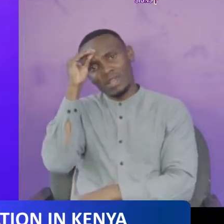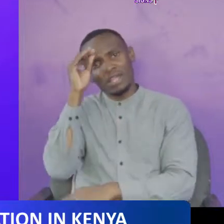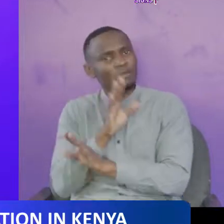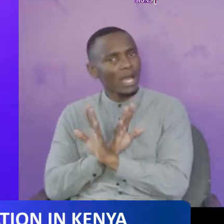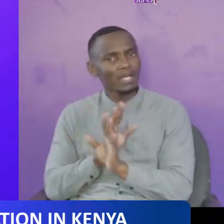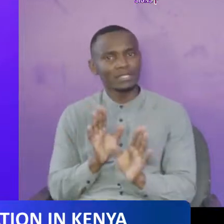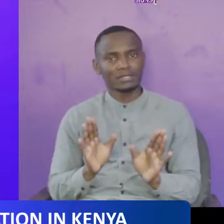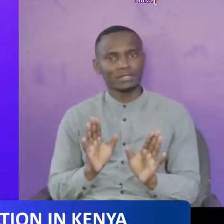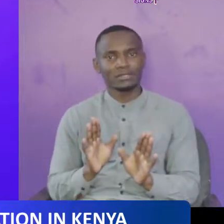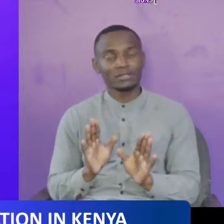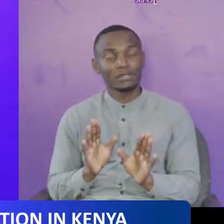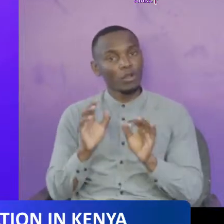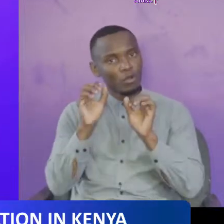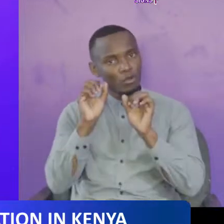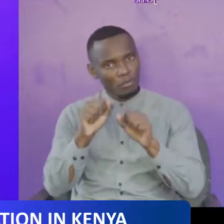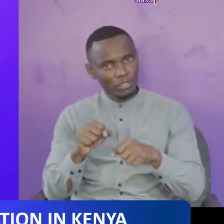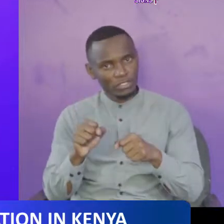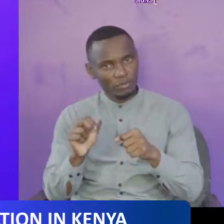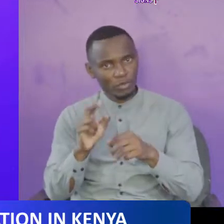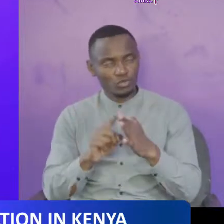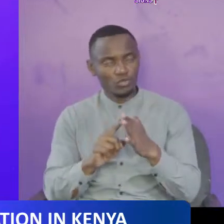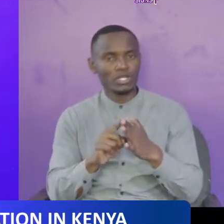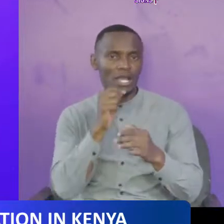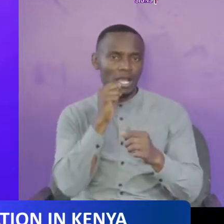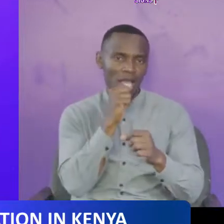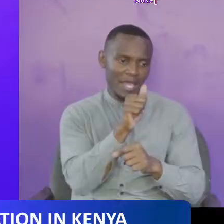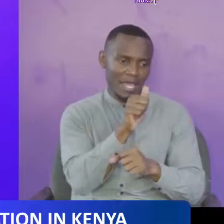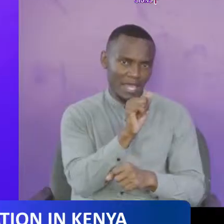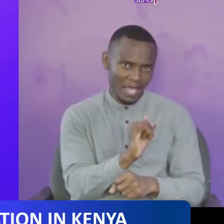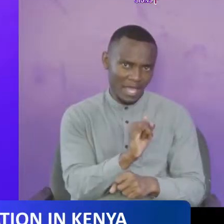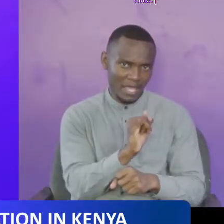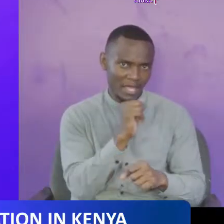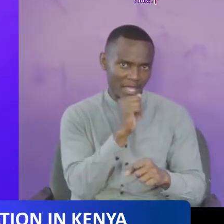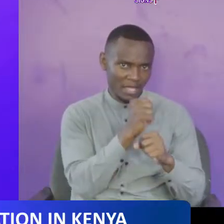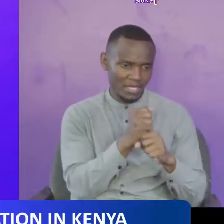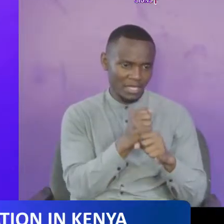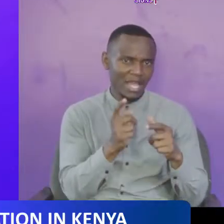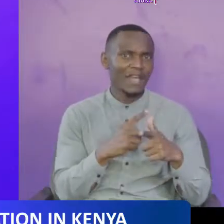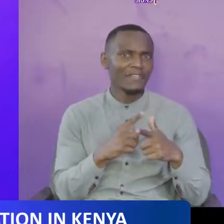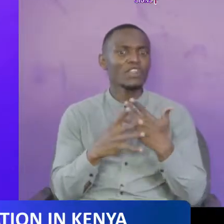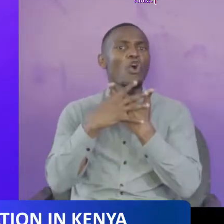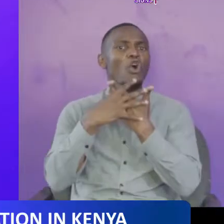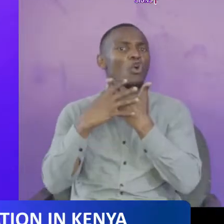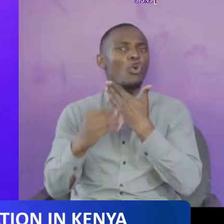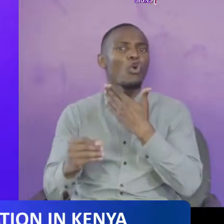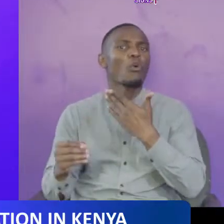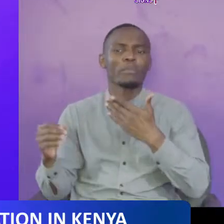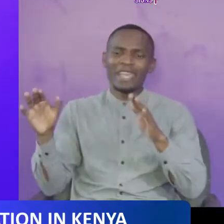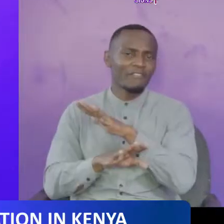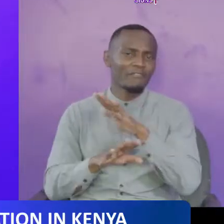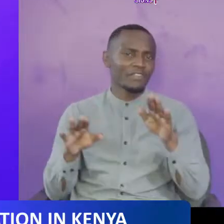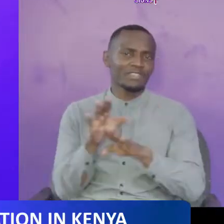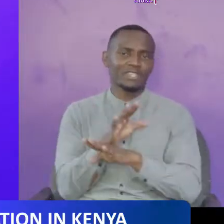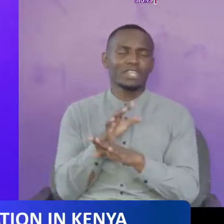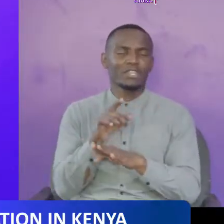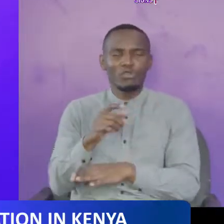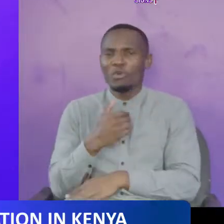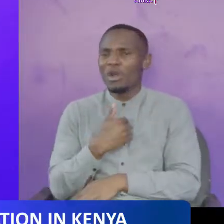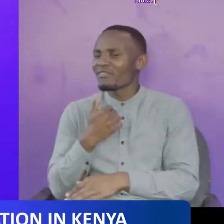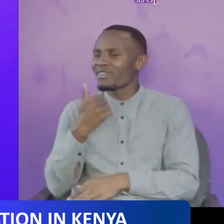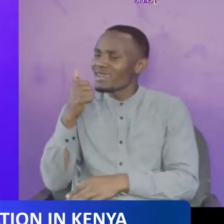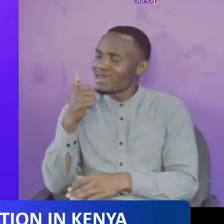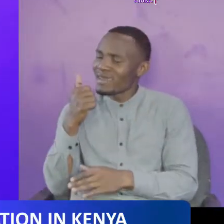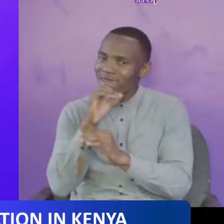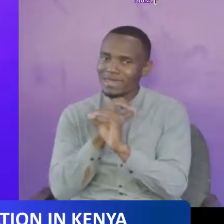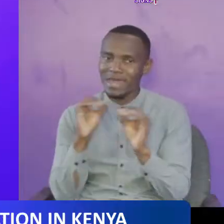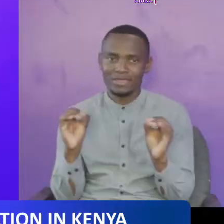you can do an assignment on AI, and it's completely dubbed, word for word. You don't own it. Yeah. You can even see, because this